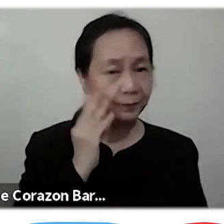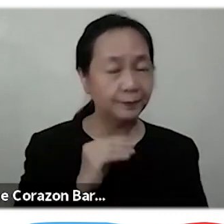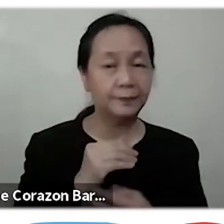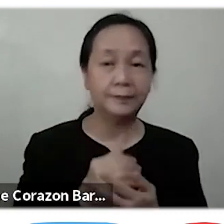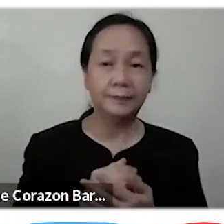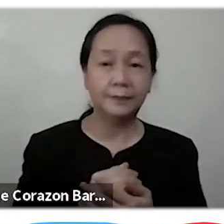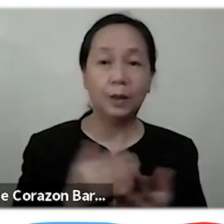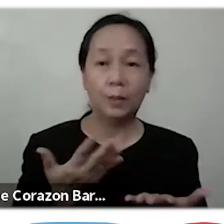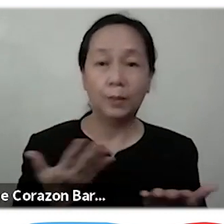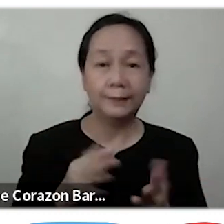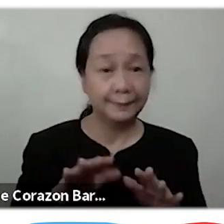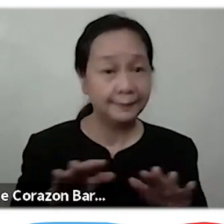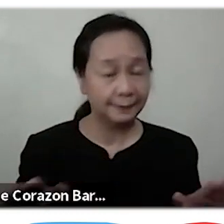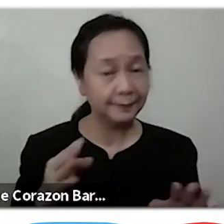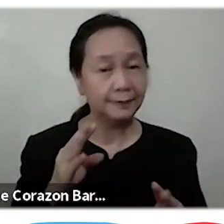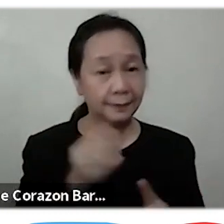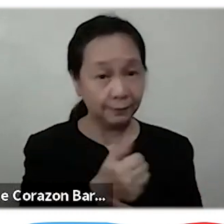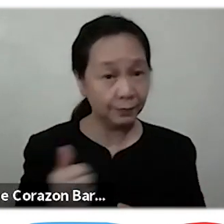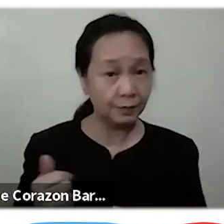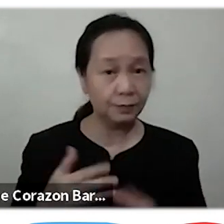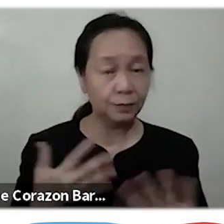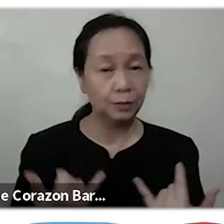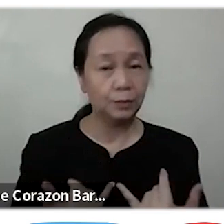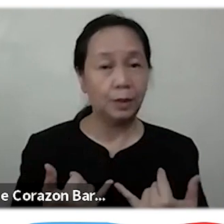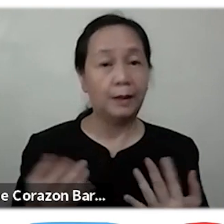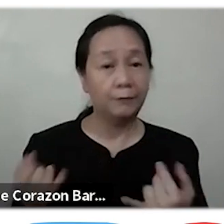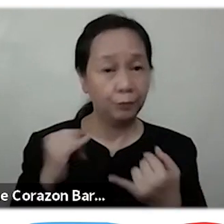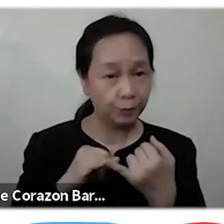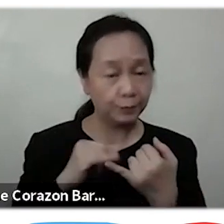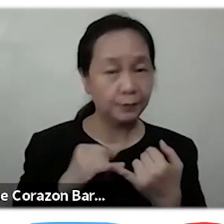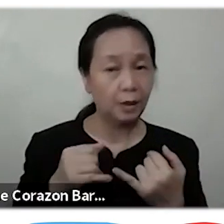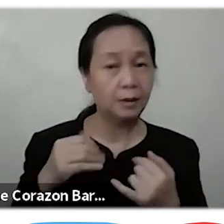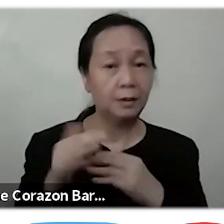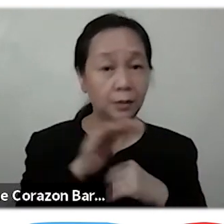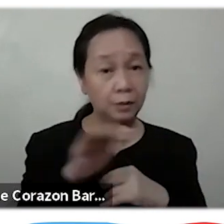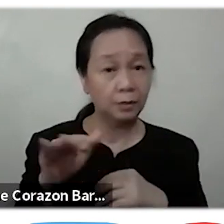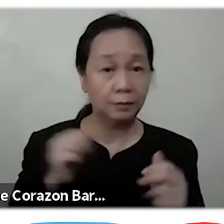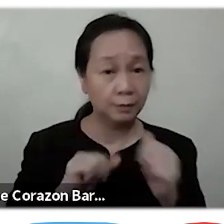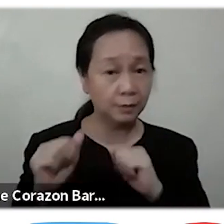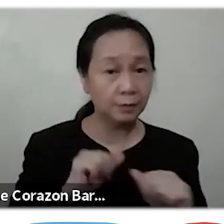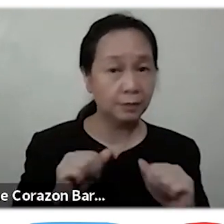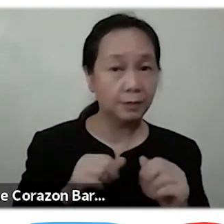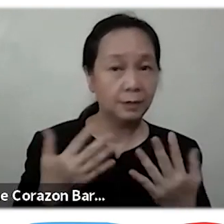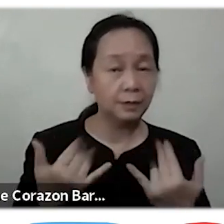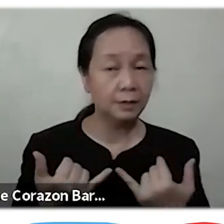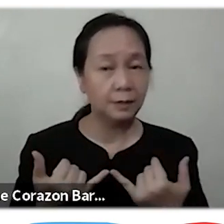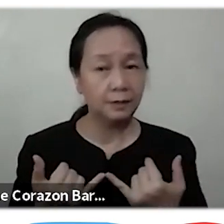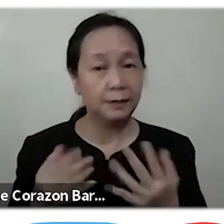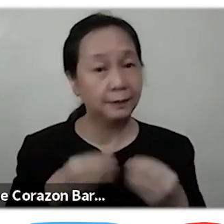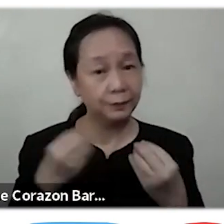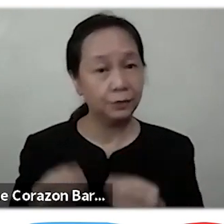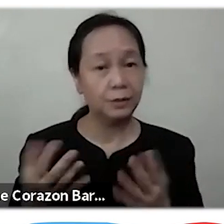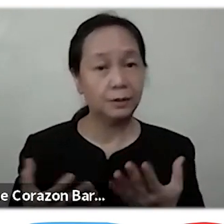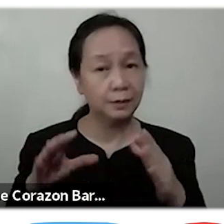where children themselves were involved in making their call of action for the upcoming fiscal year, and where they get chance to